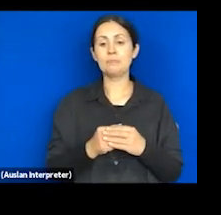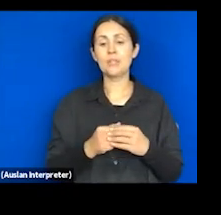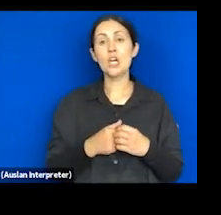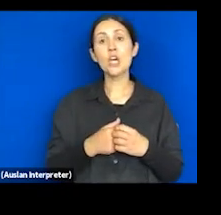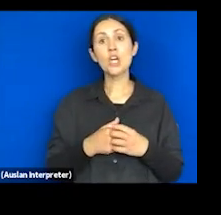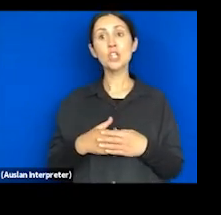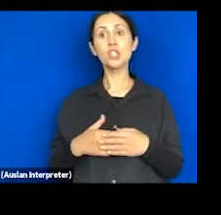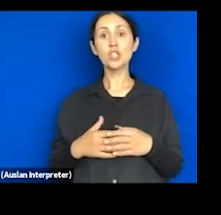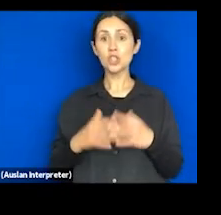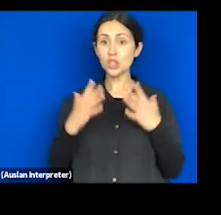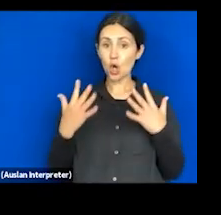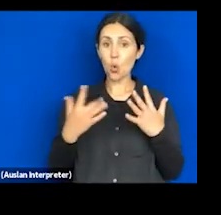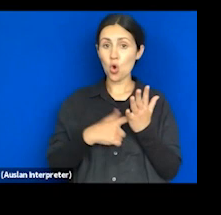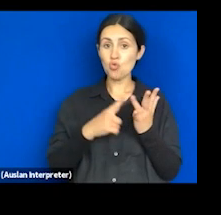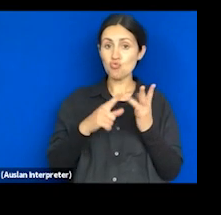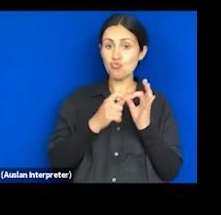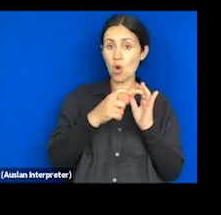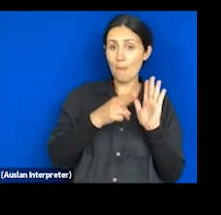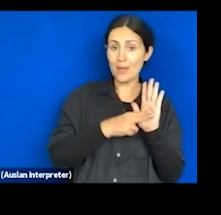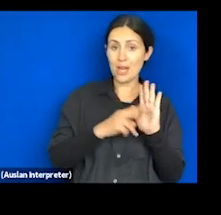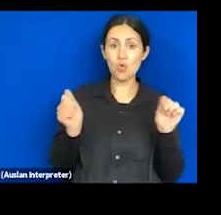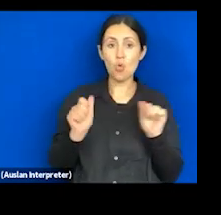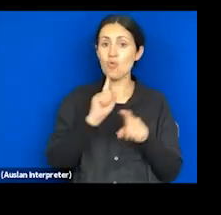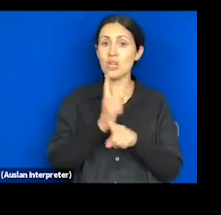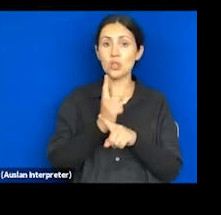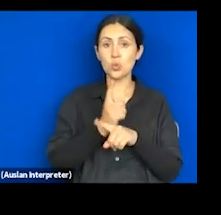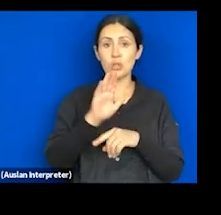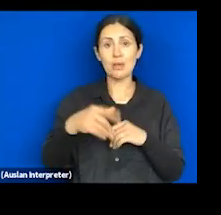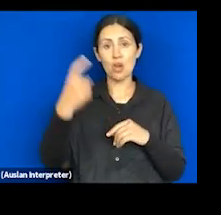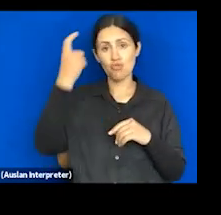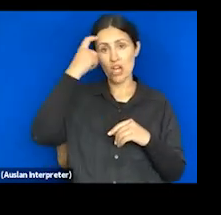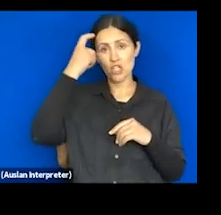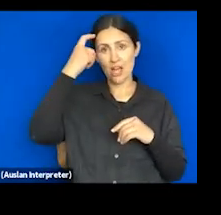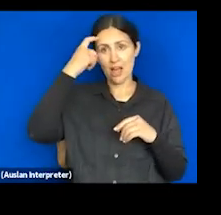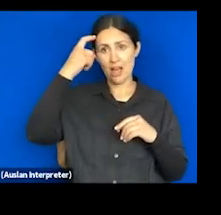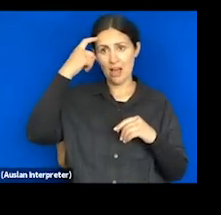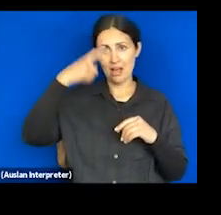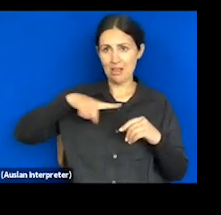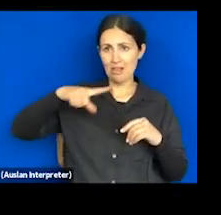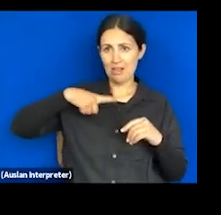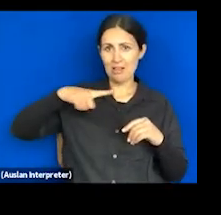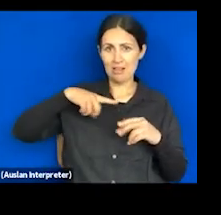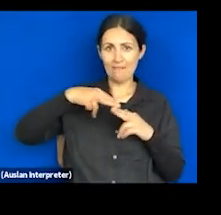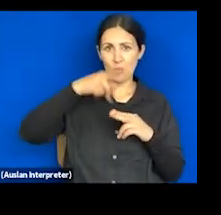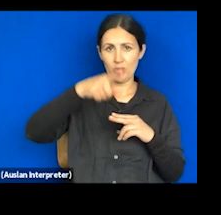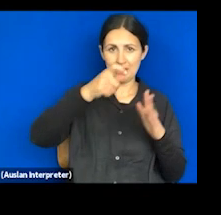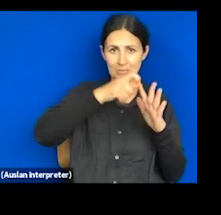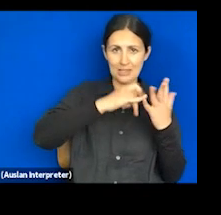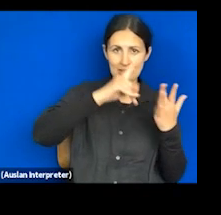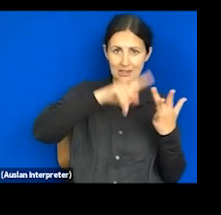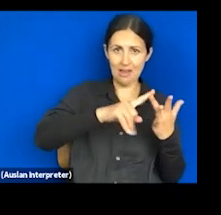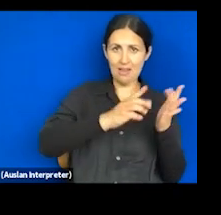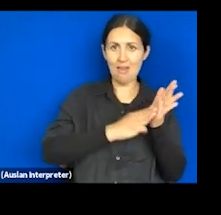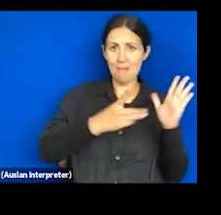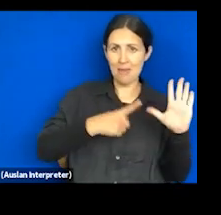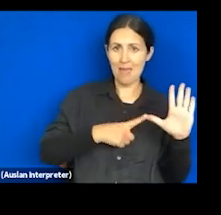So Robin's already talked a bit about the rationale for psychedelic psychotherapy, but just to say that it doesn't really bear to mention there's a large